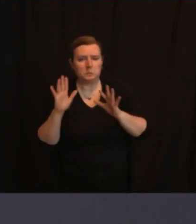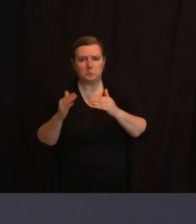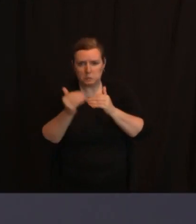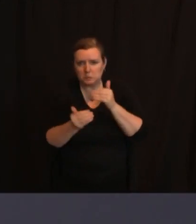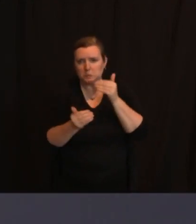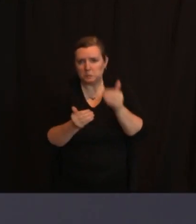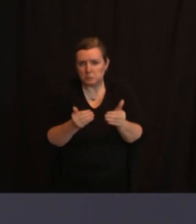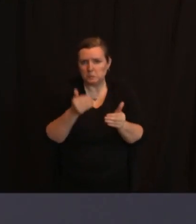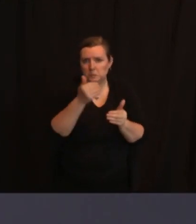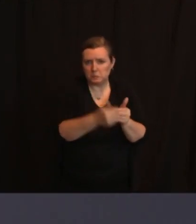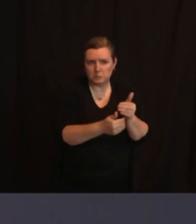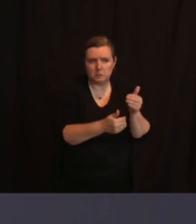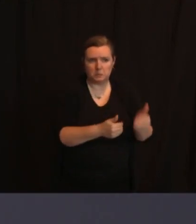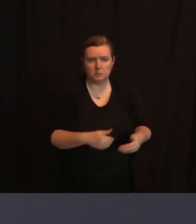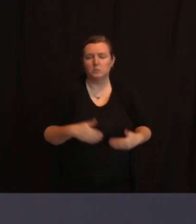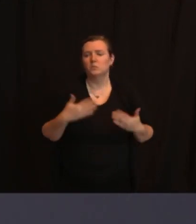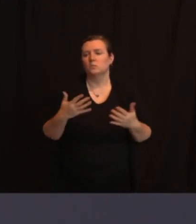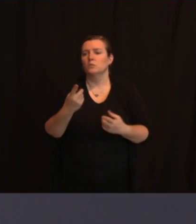Hi, Governor. How you doing?